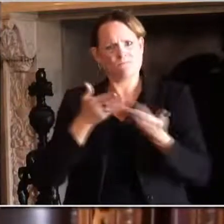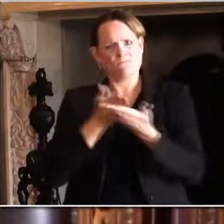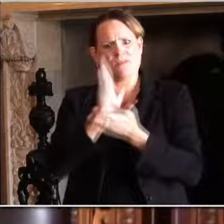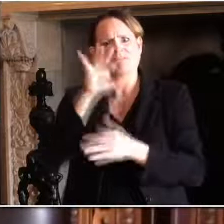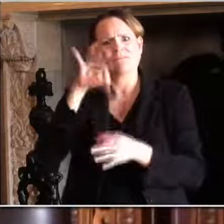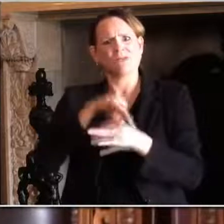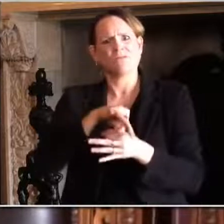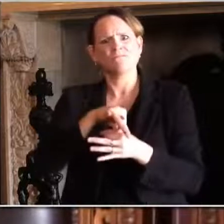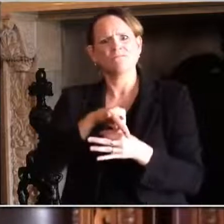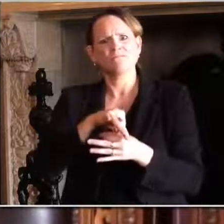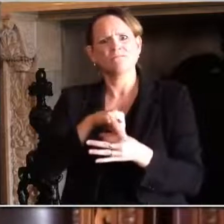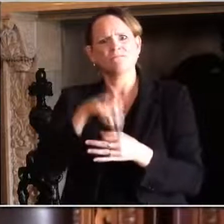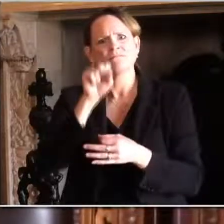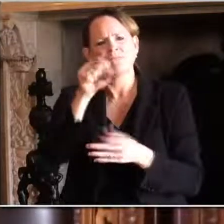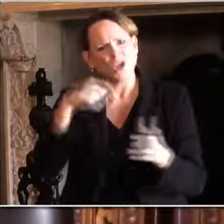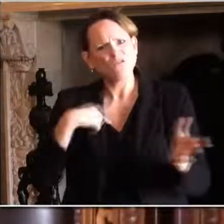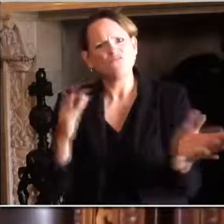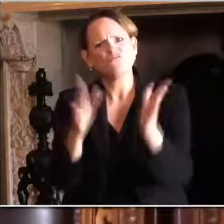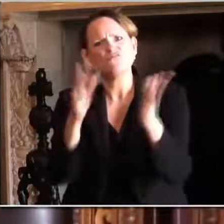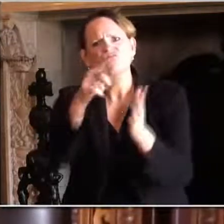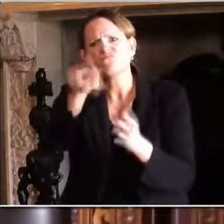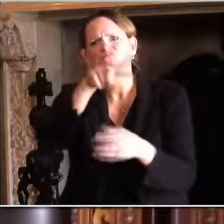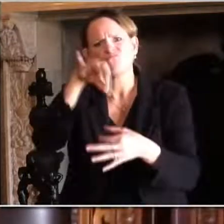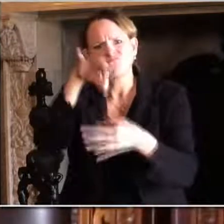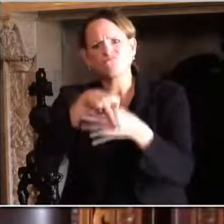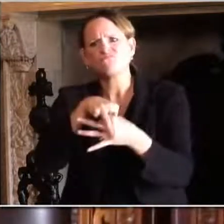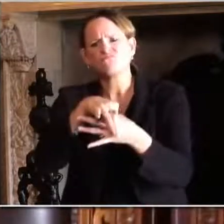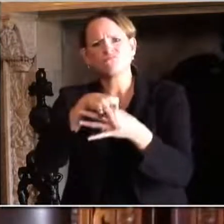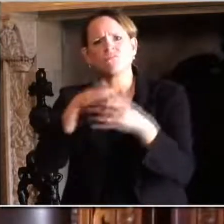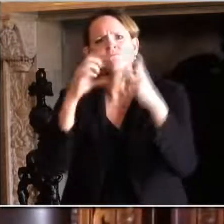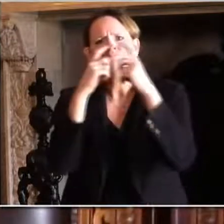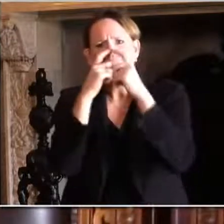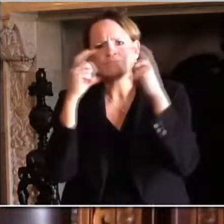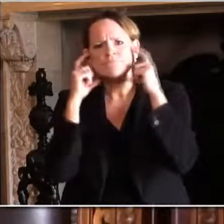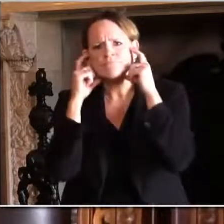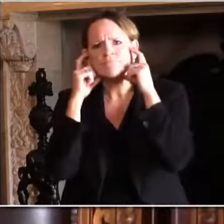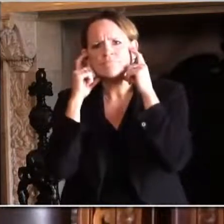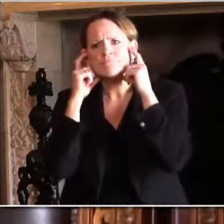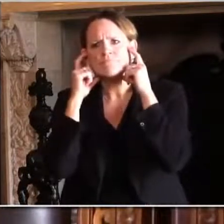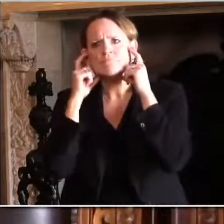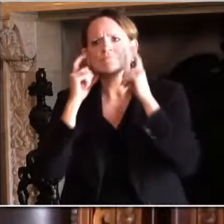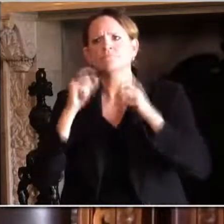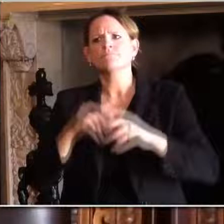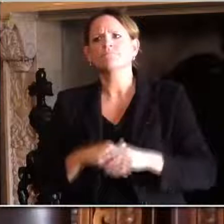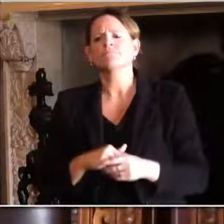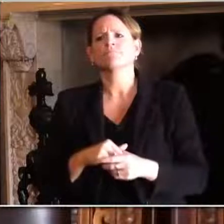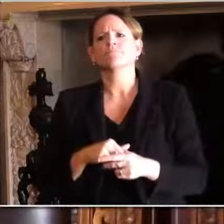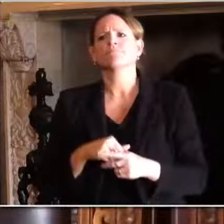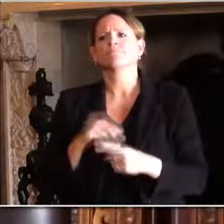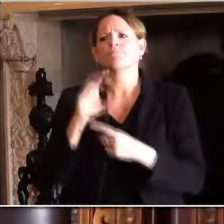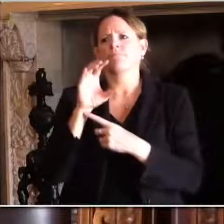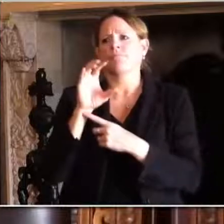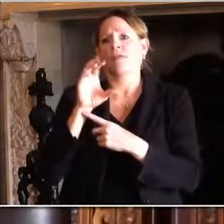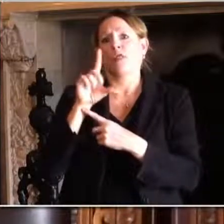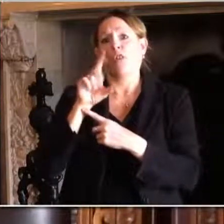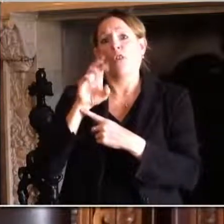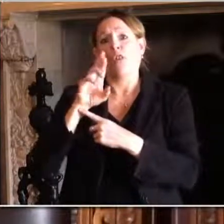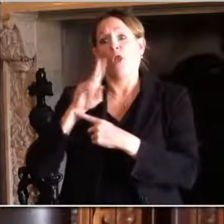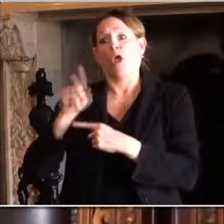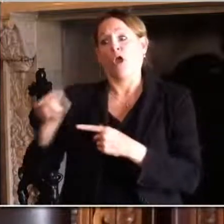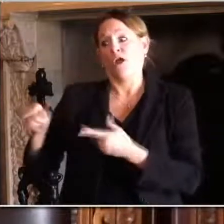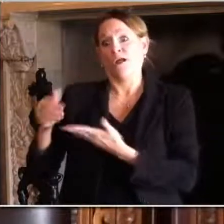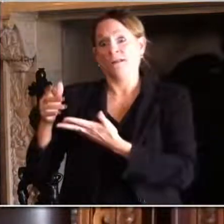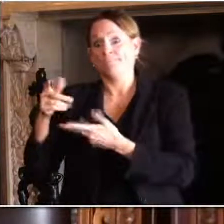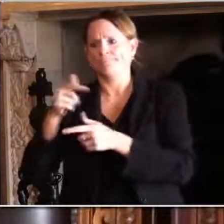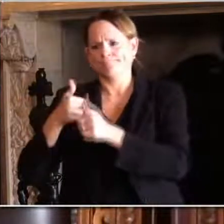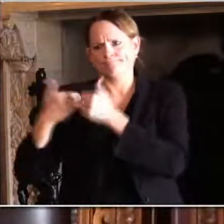and we encourage everybody to wear masks. It's not up to clerks to enforce this order. Clerks' jobs are to make sure that every vote